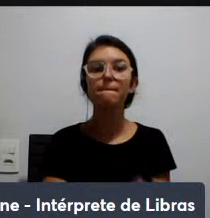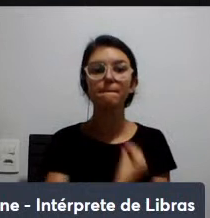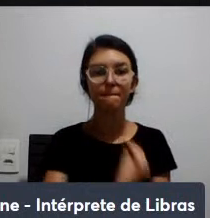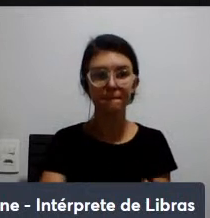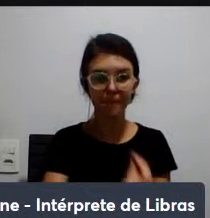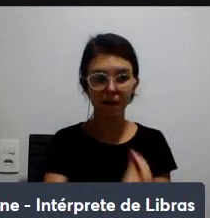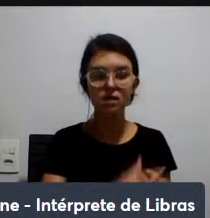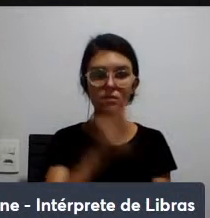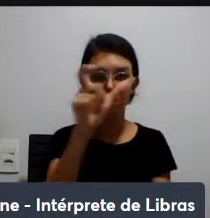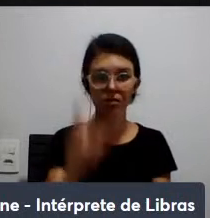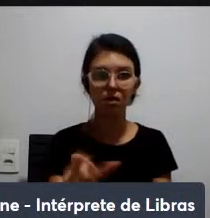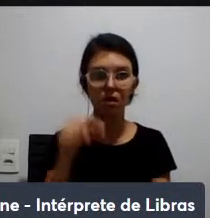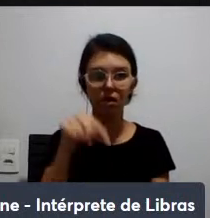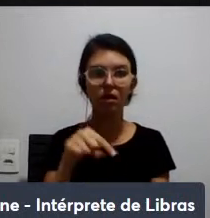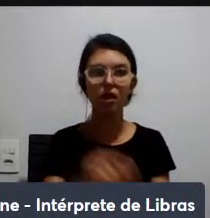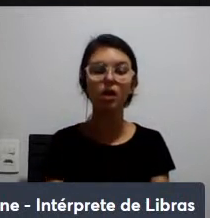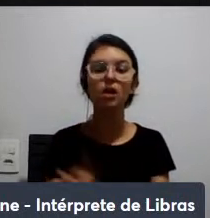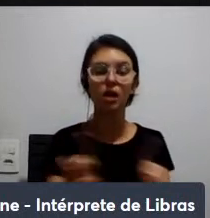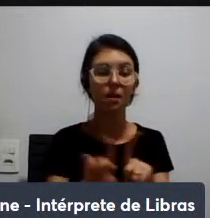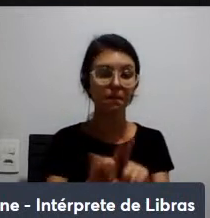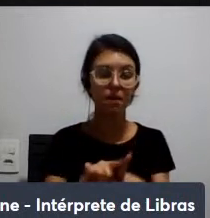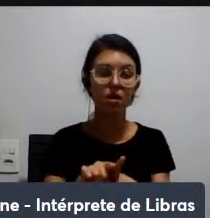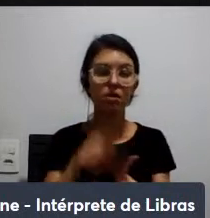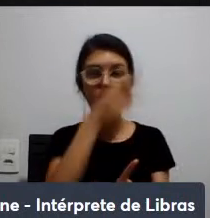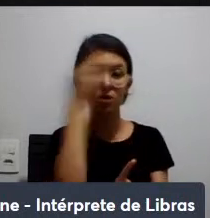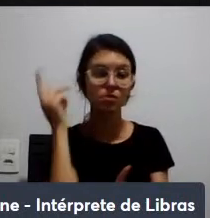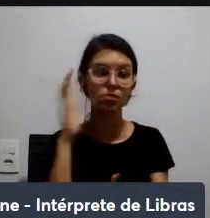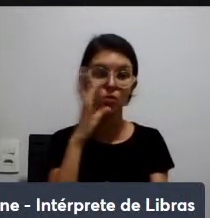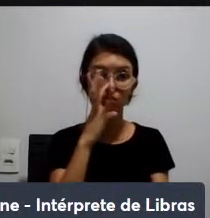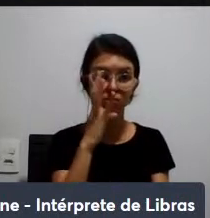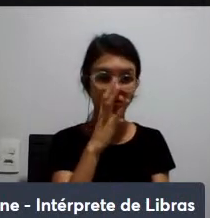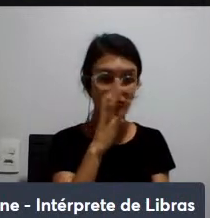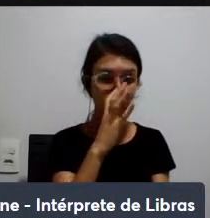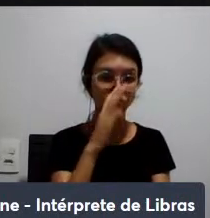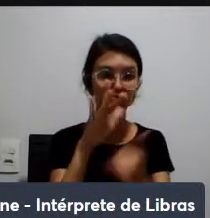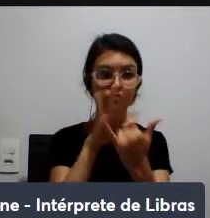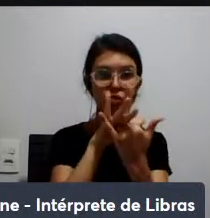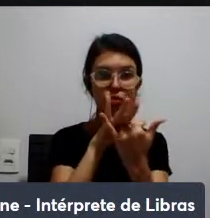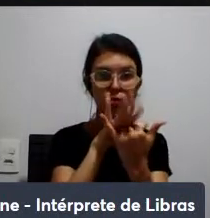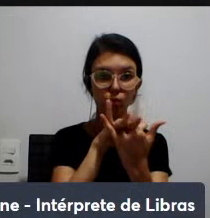aqui e também do público que está aqui nos acompanhando no YouTube.